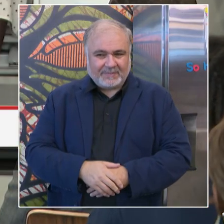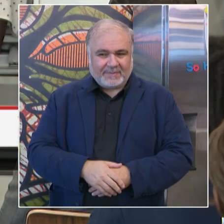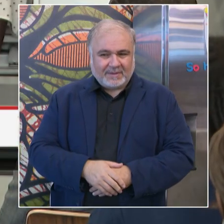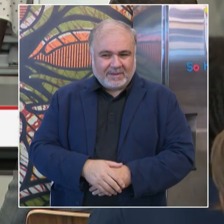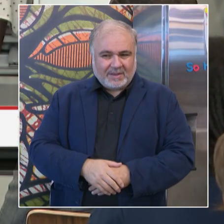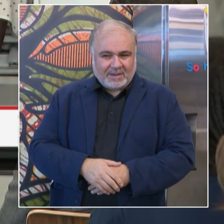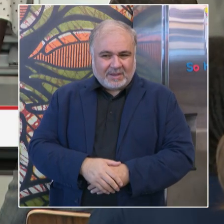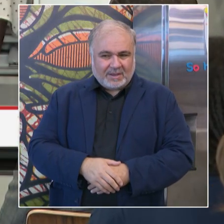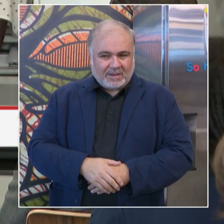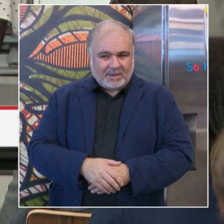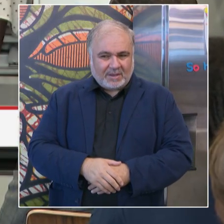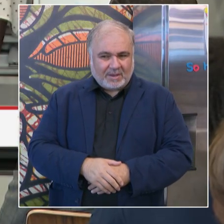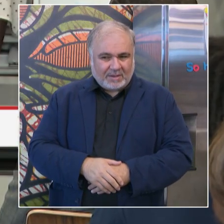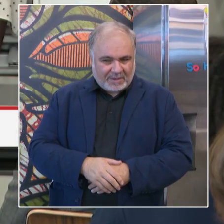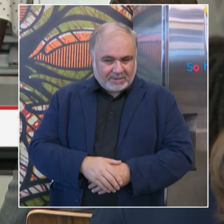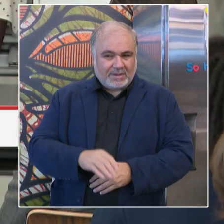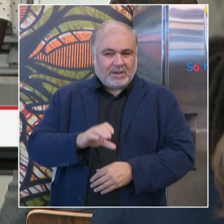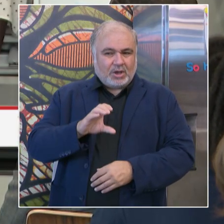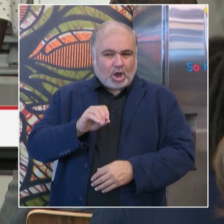And